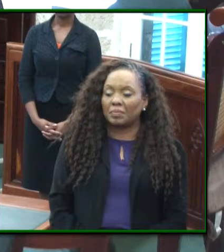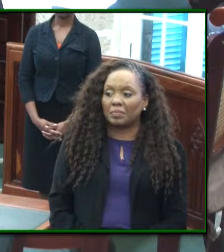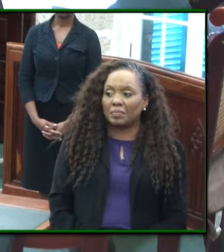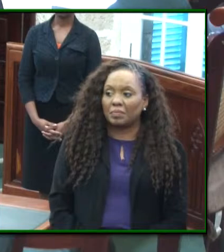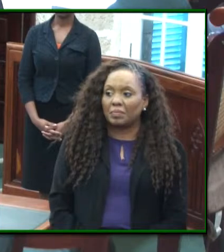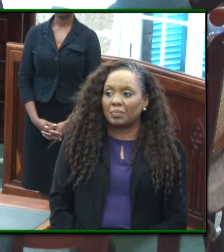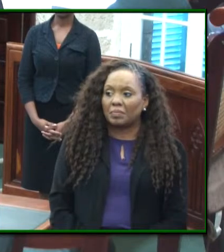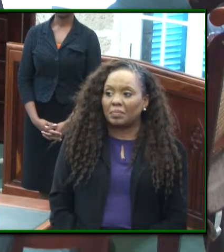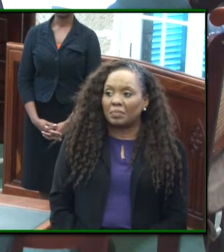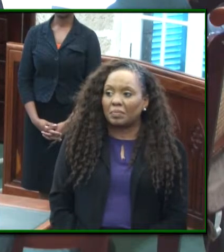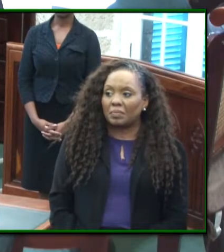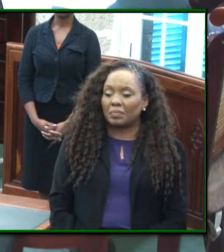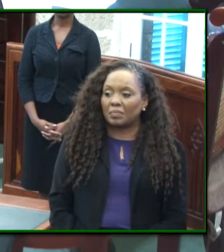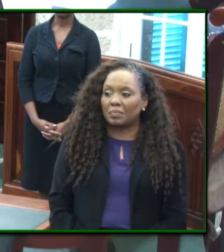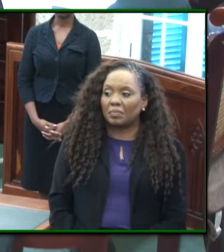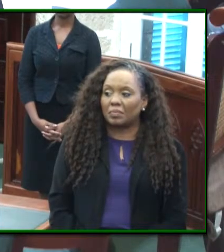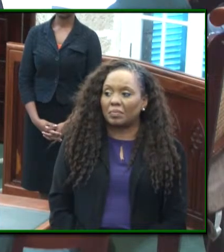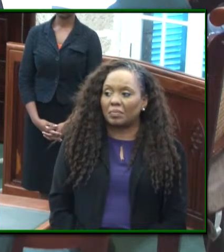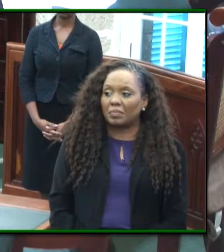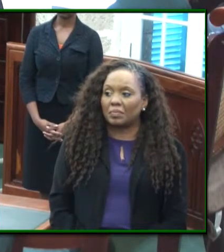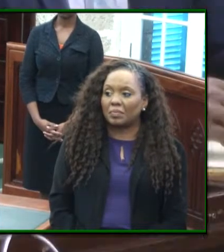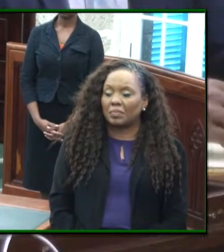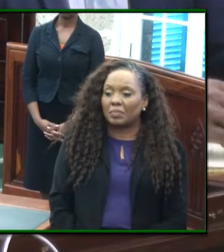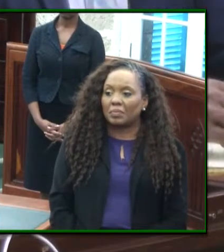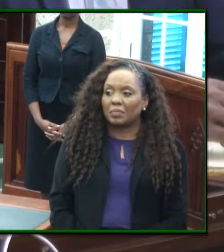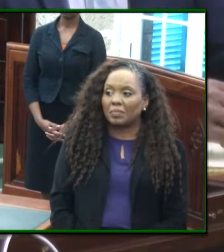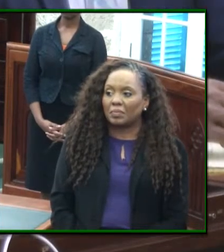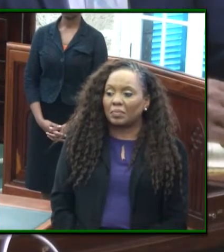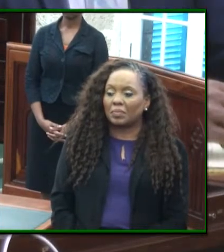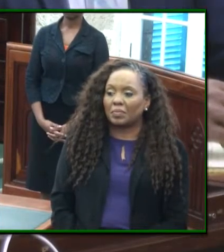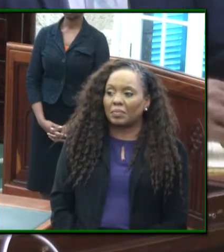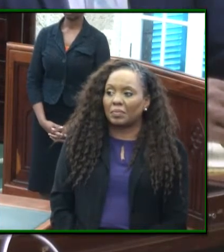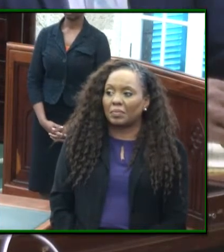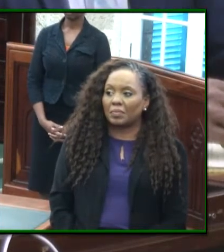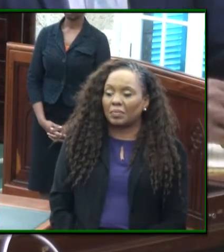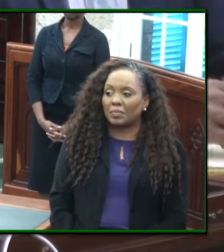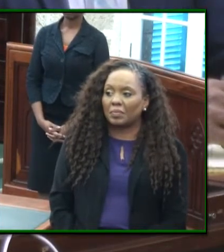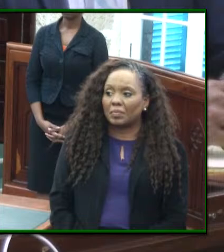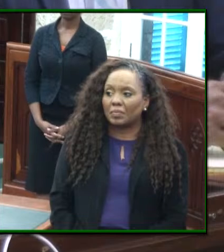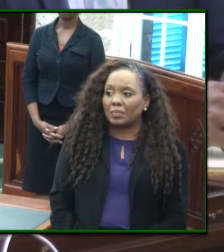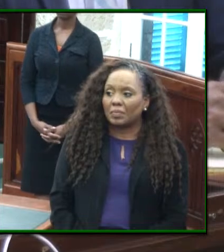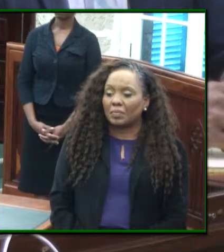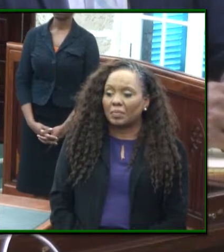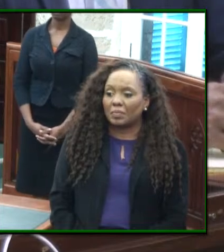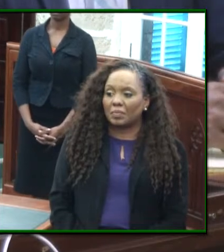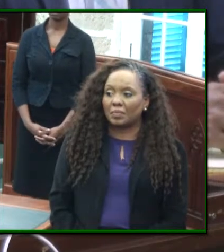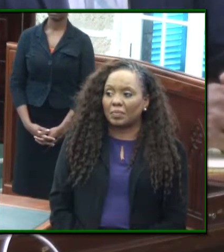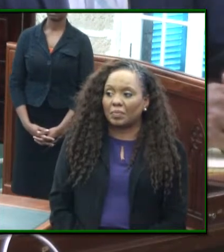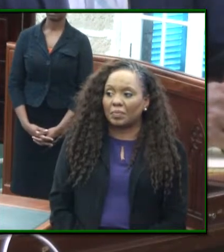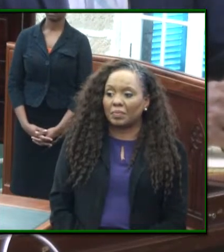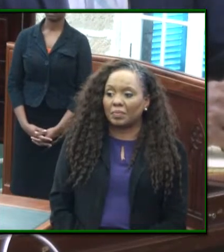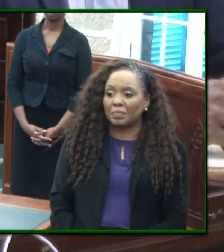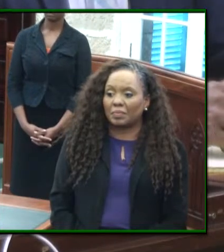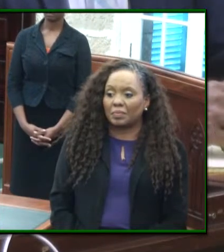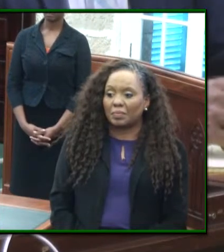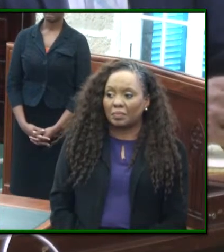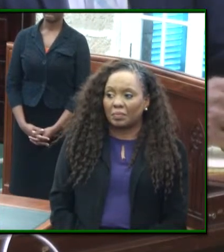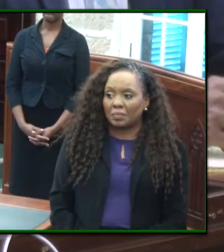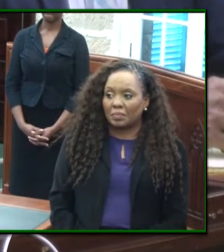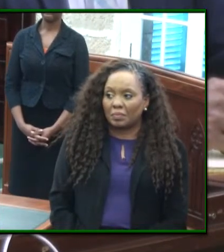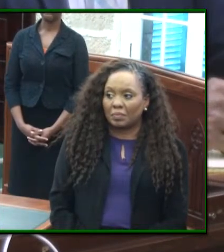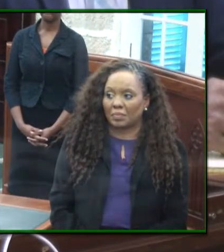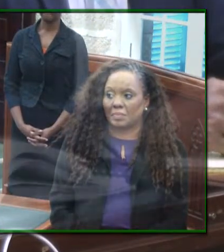in any way seeing how that question is associated with the